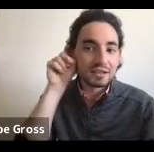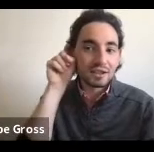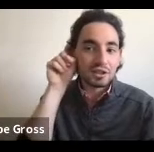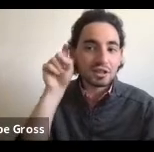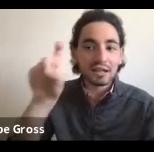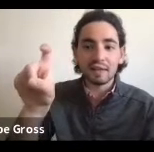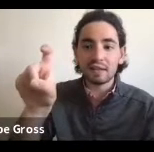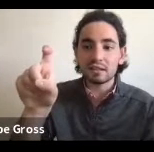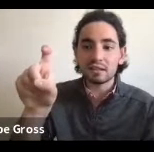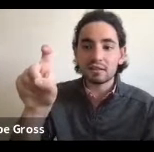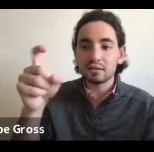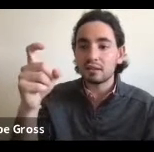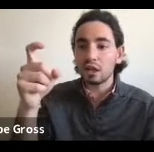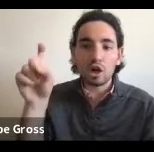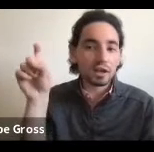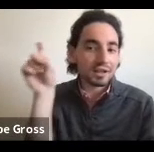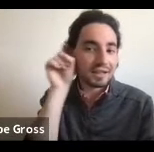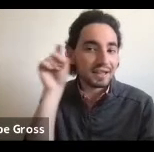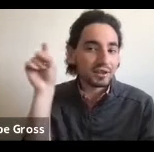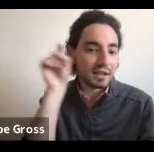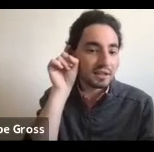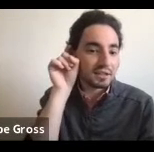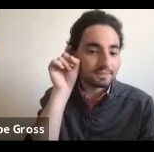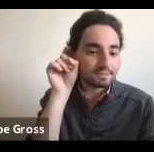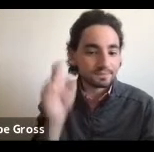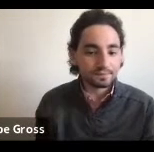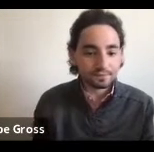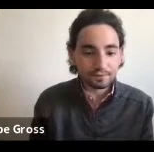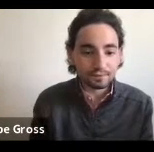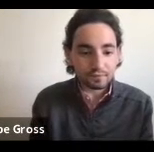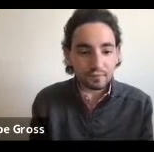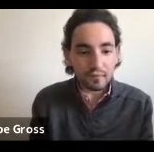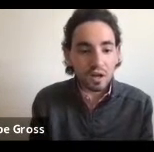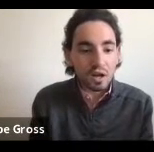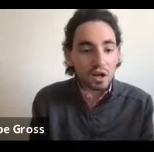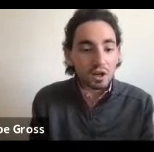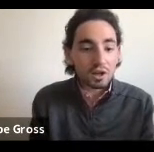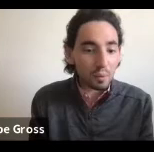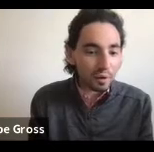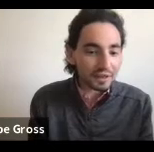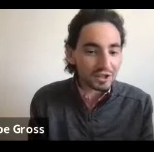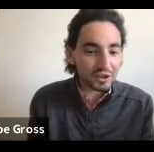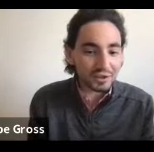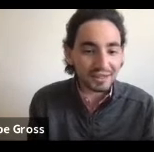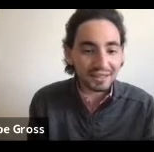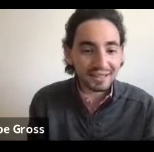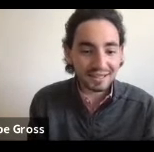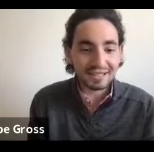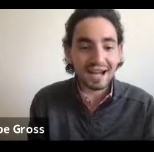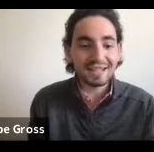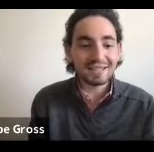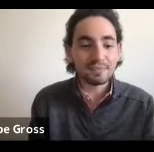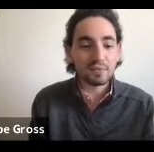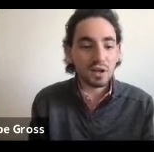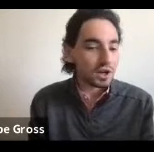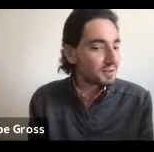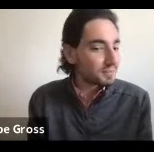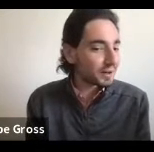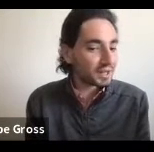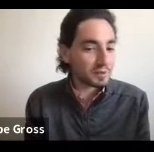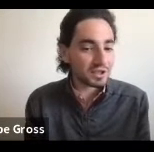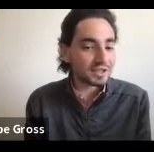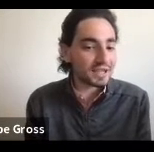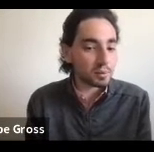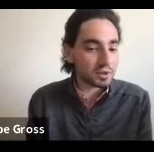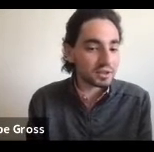Yeah, hearing aids, just like this little hook, hearing aids. Good morning, children, he